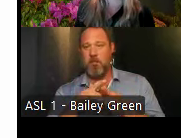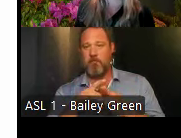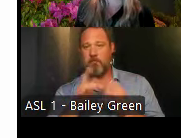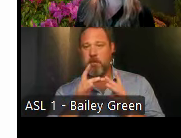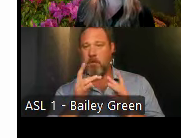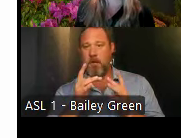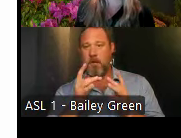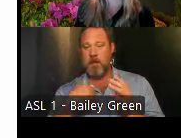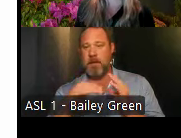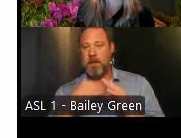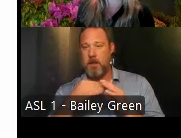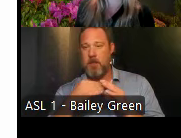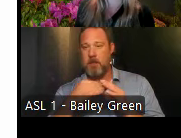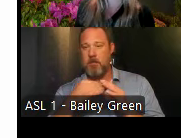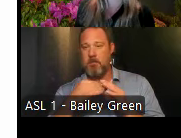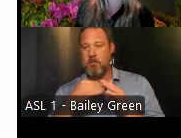or can I get them emailed to me?